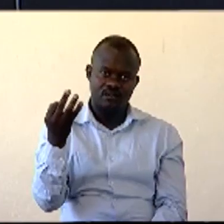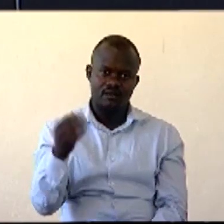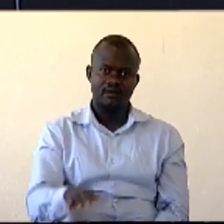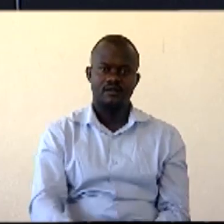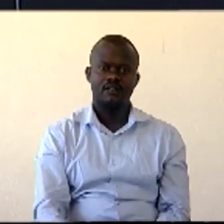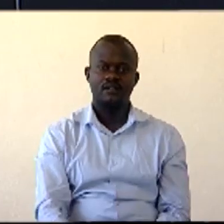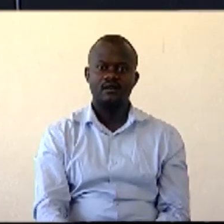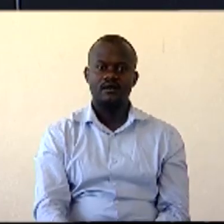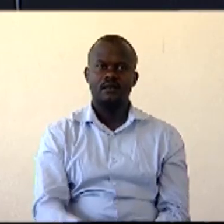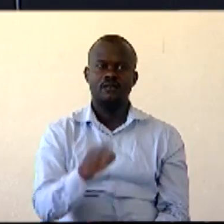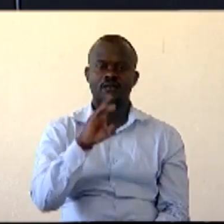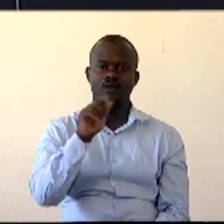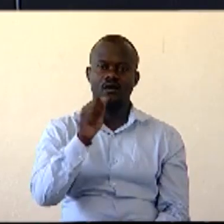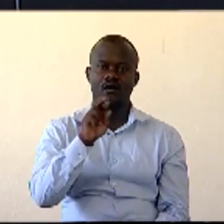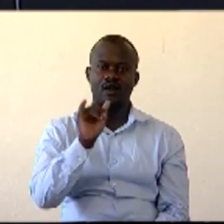chloride.